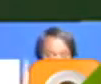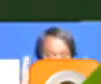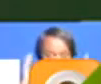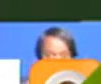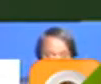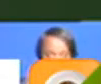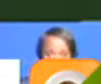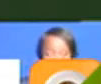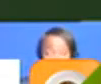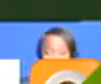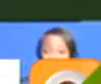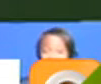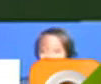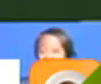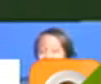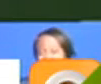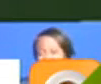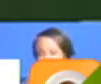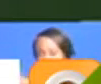It is the only way